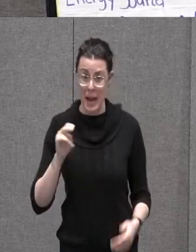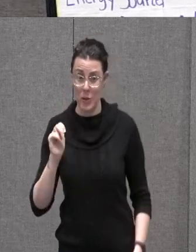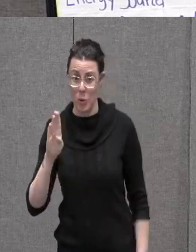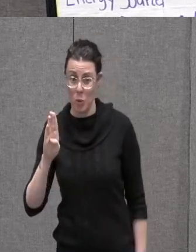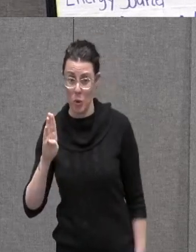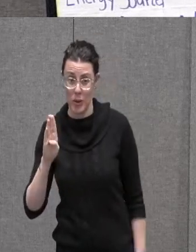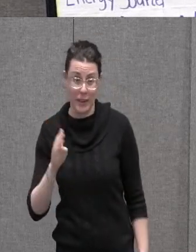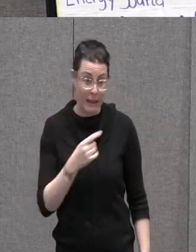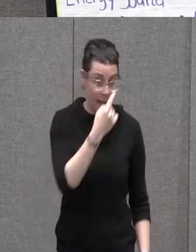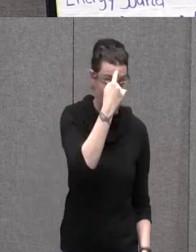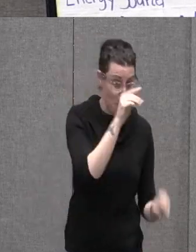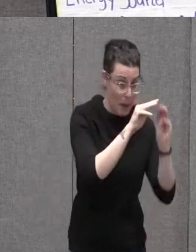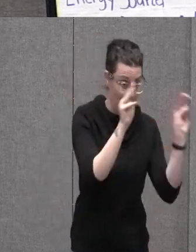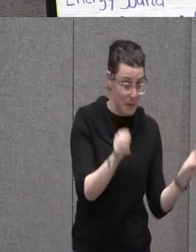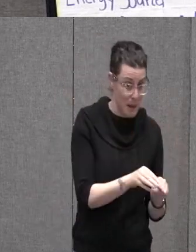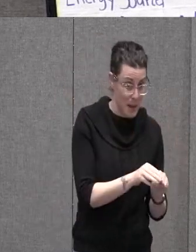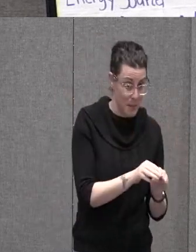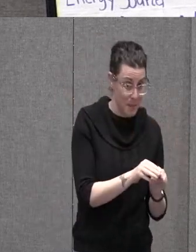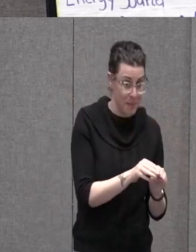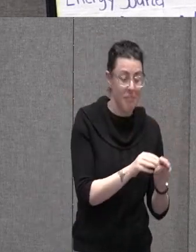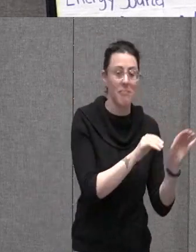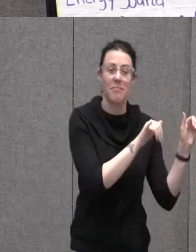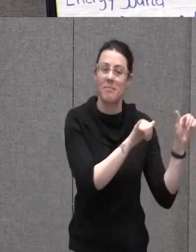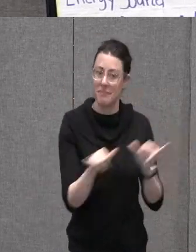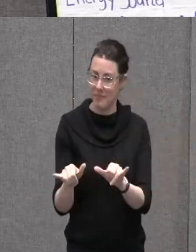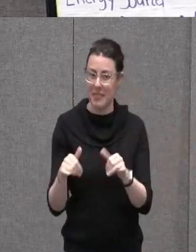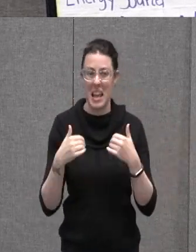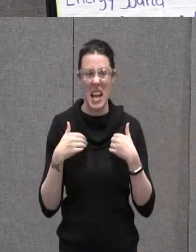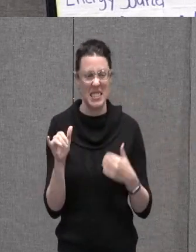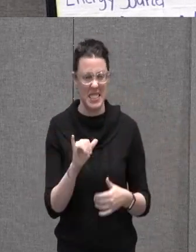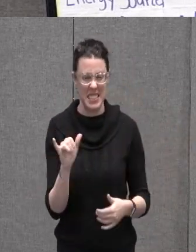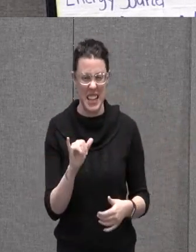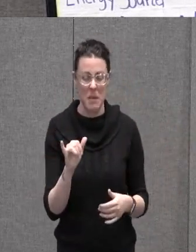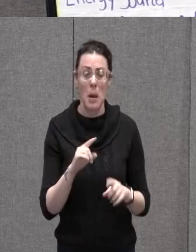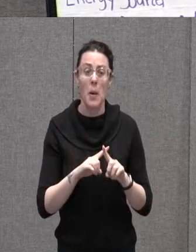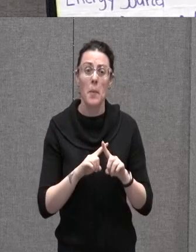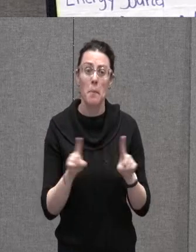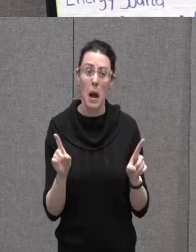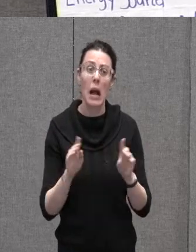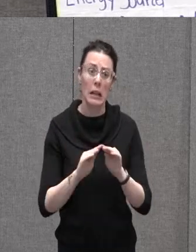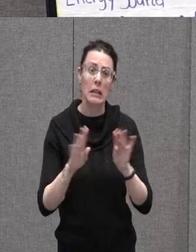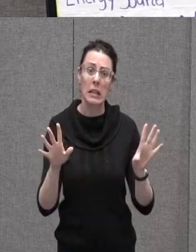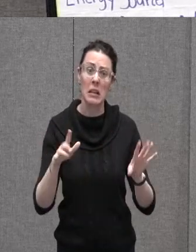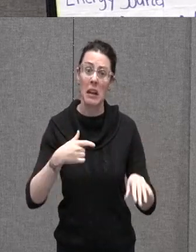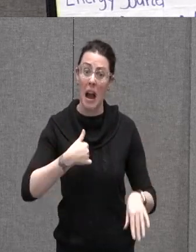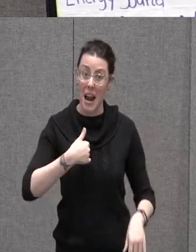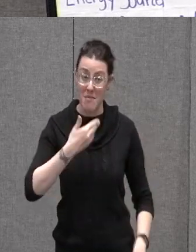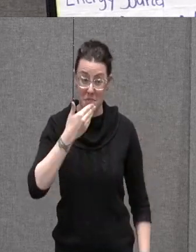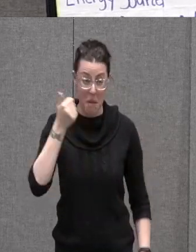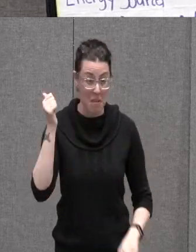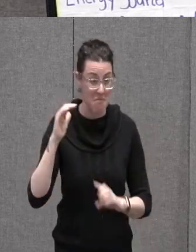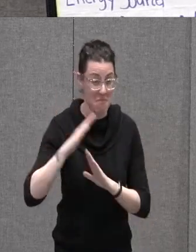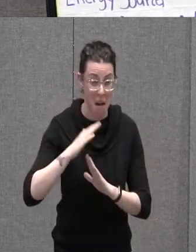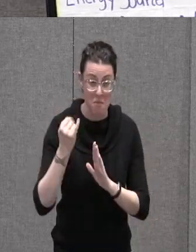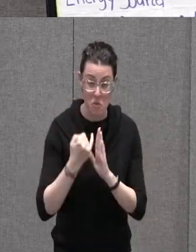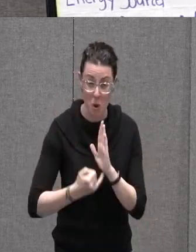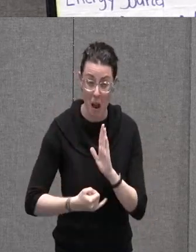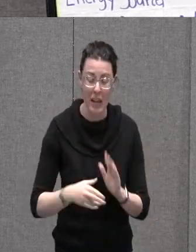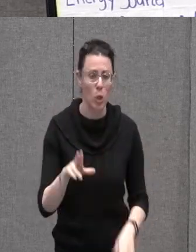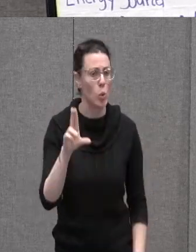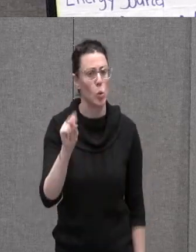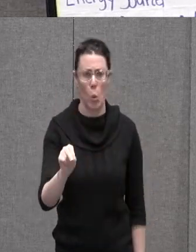but Miss Garcia, I'm not the best at drawing. I'm not either. It's hard sometimes to draw. And so